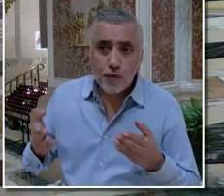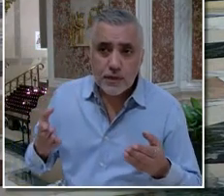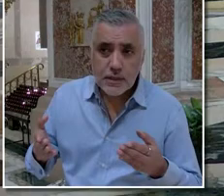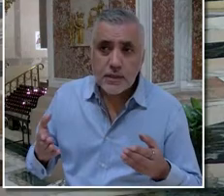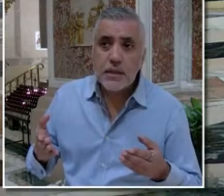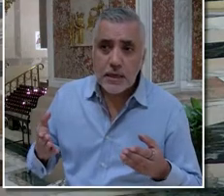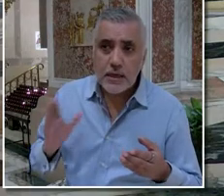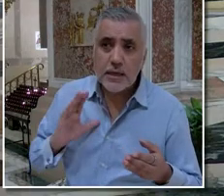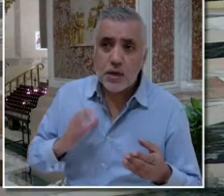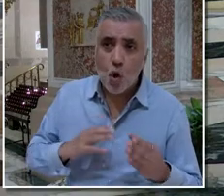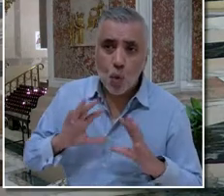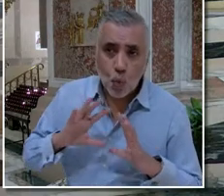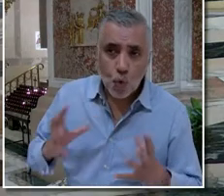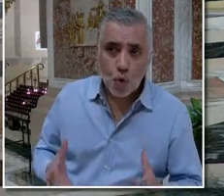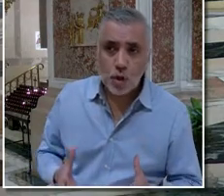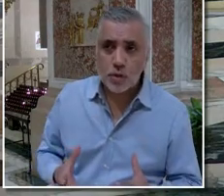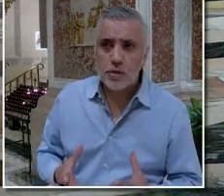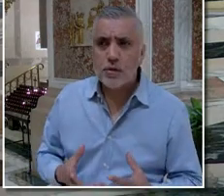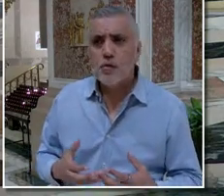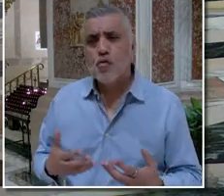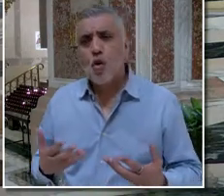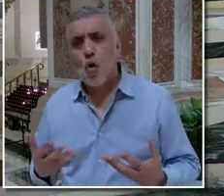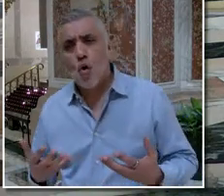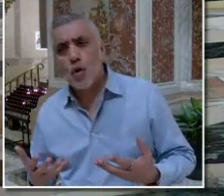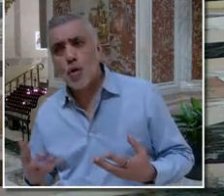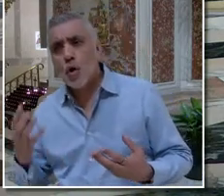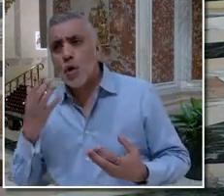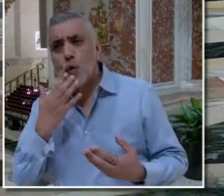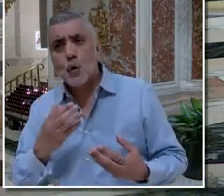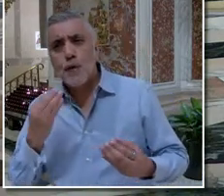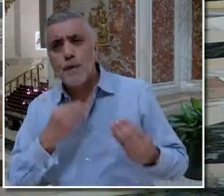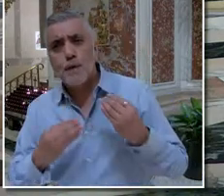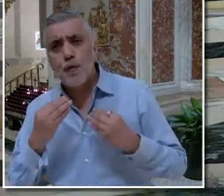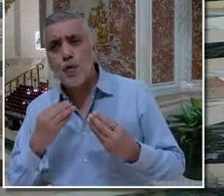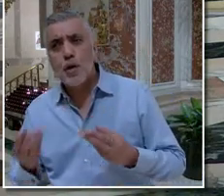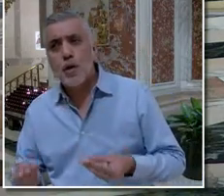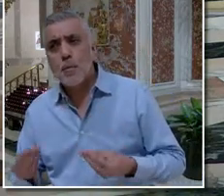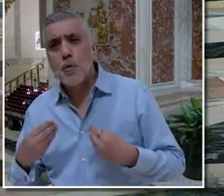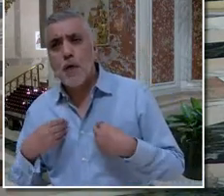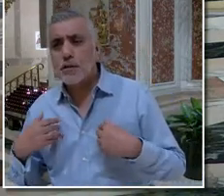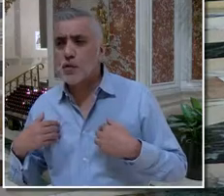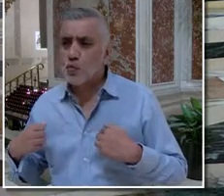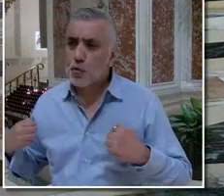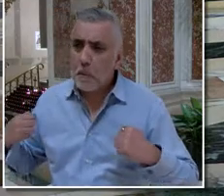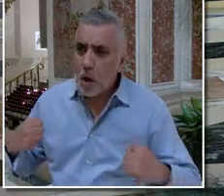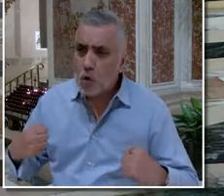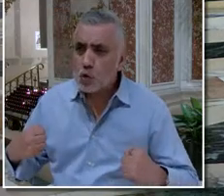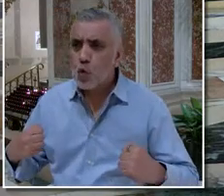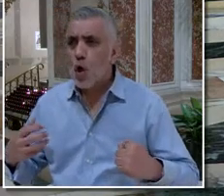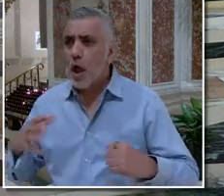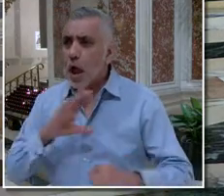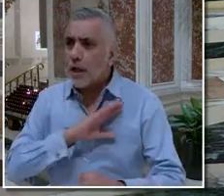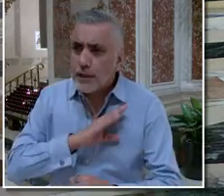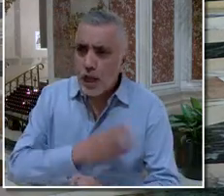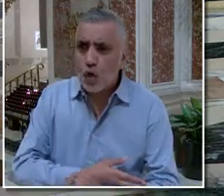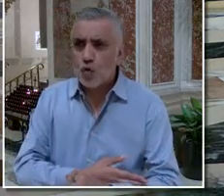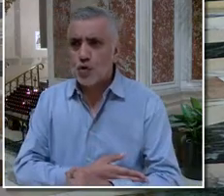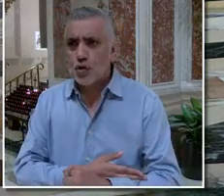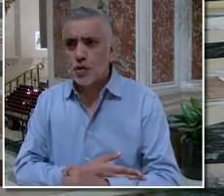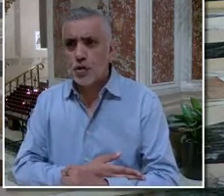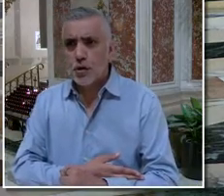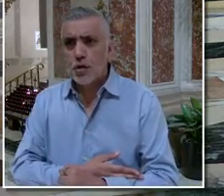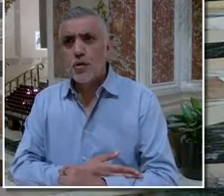our world. Ordinarily, good food provides us with the muscle and the energy